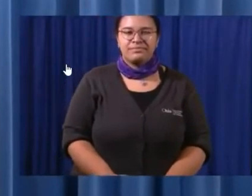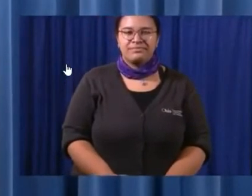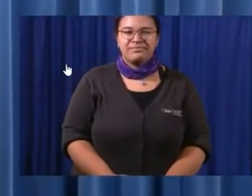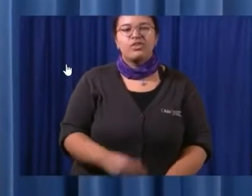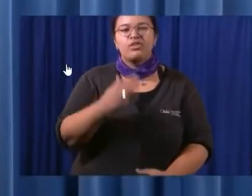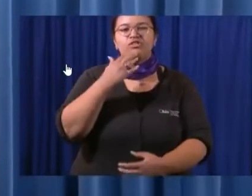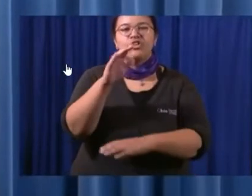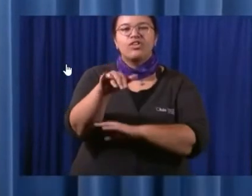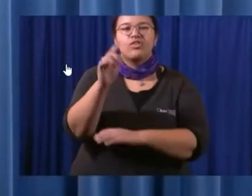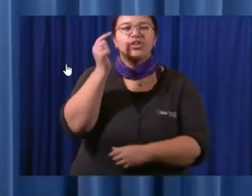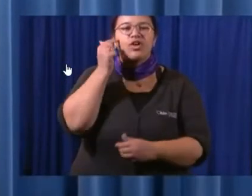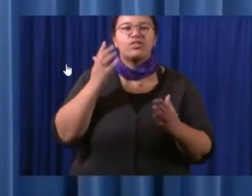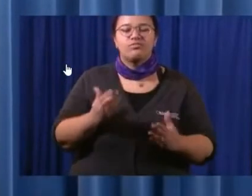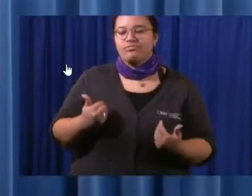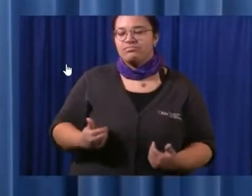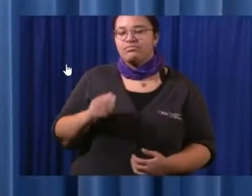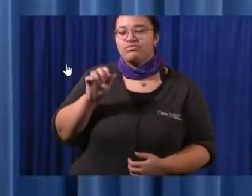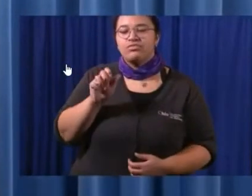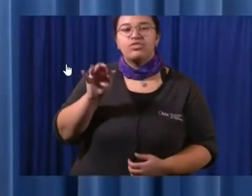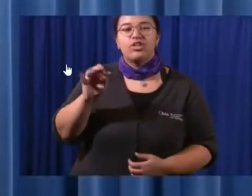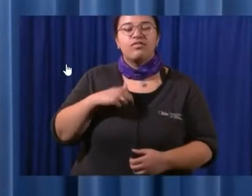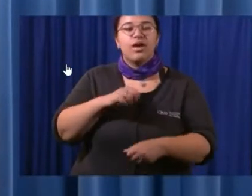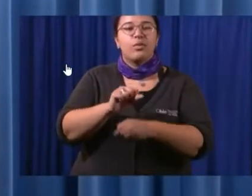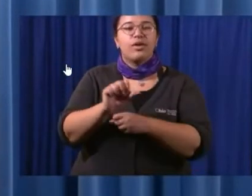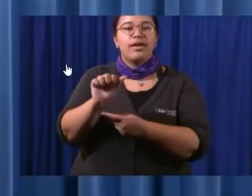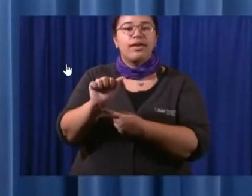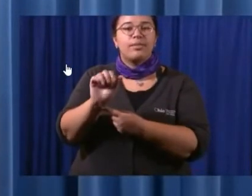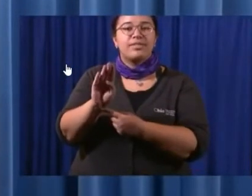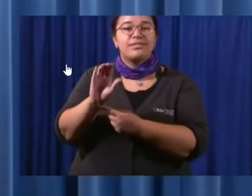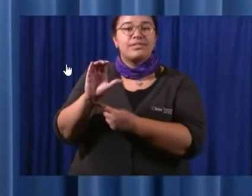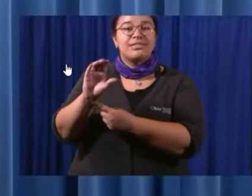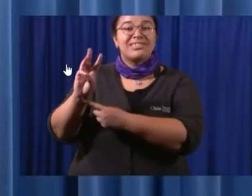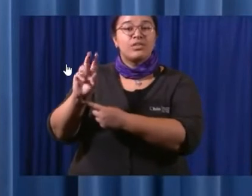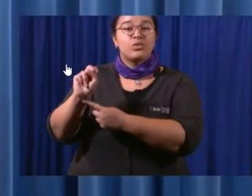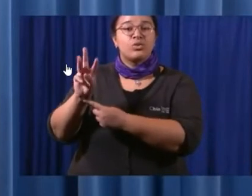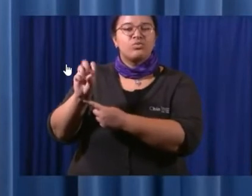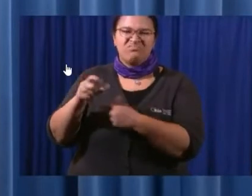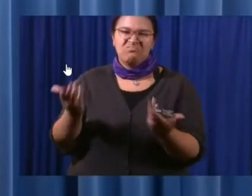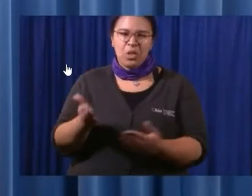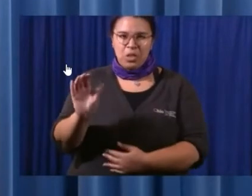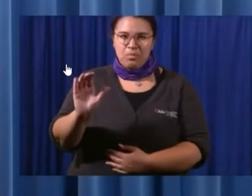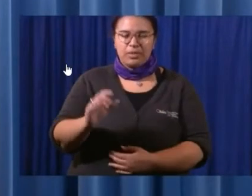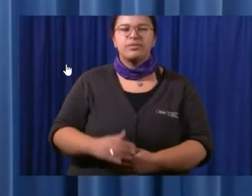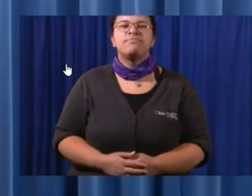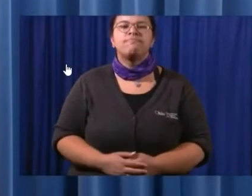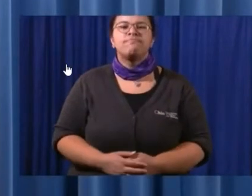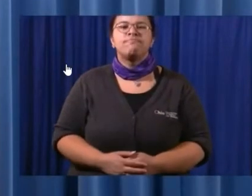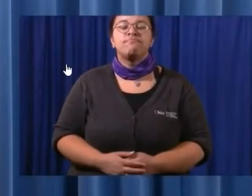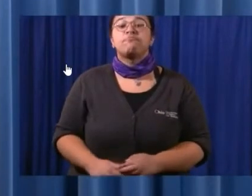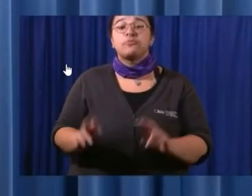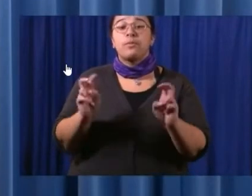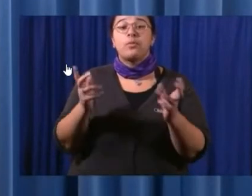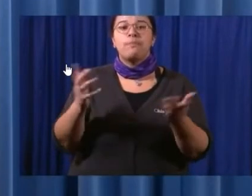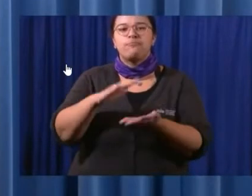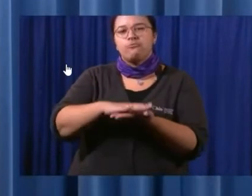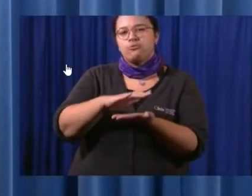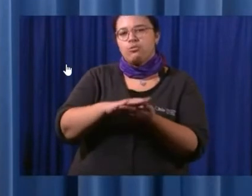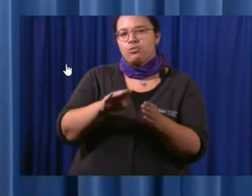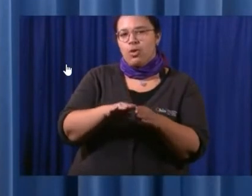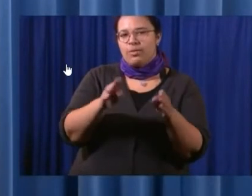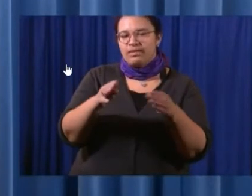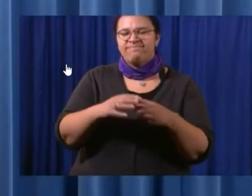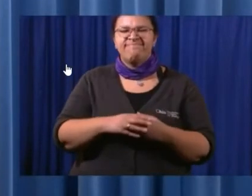Good afternoon, Governor. Jeff Reddick from ABC 6 News here in Columbus. On the school reopening plan, the one thing I didn't see